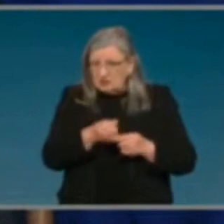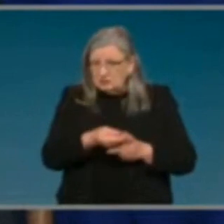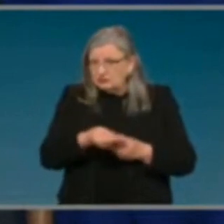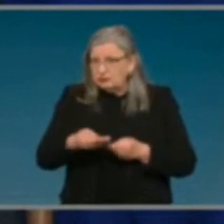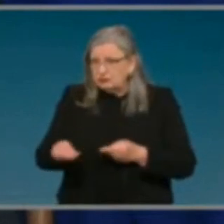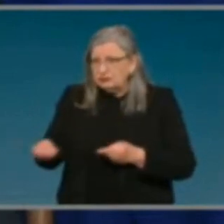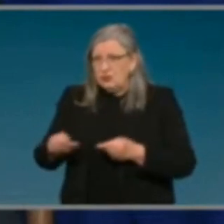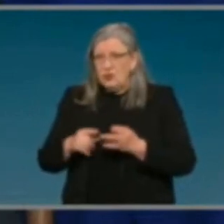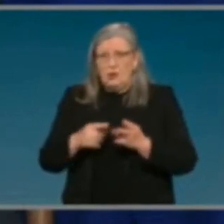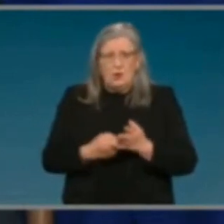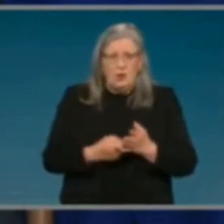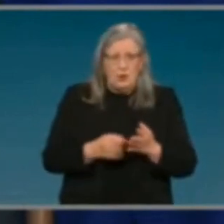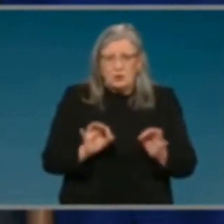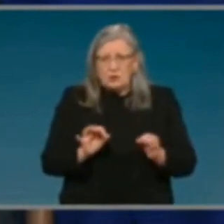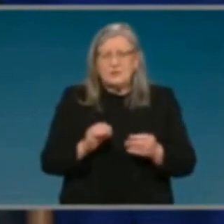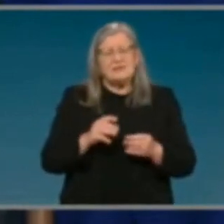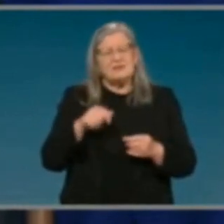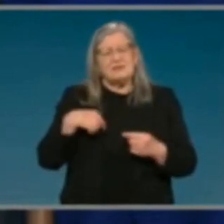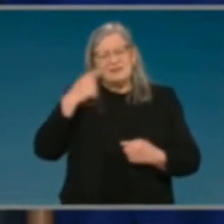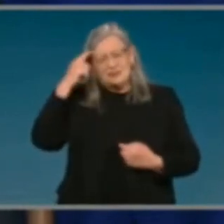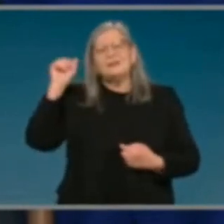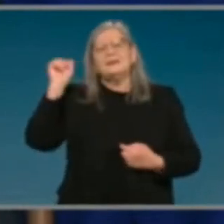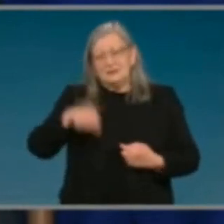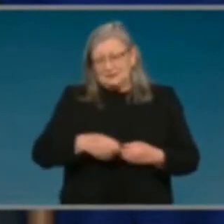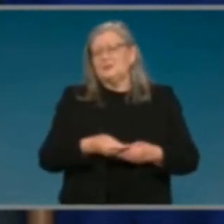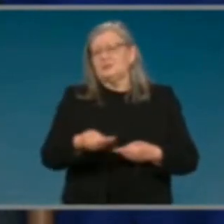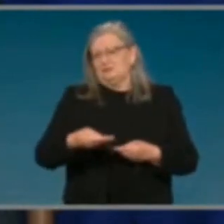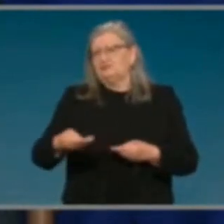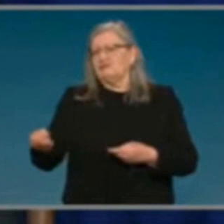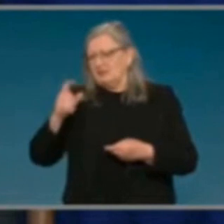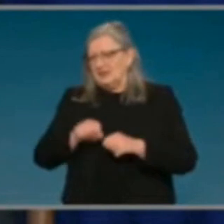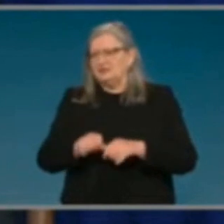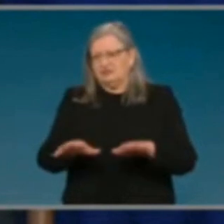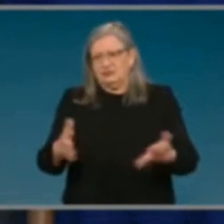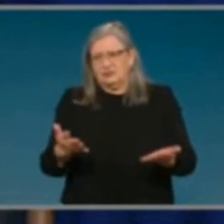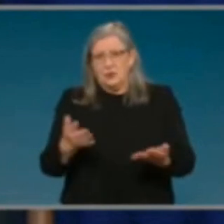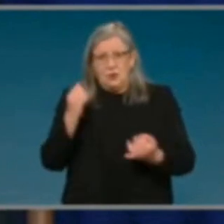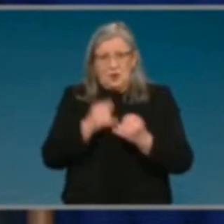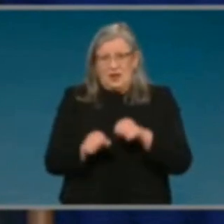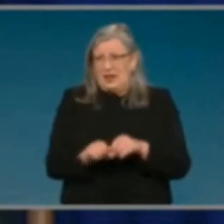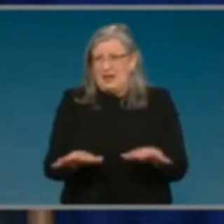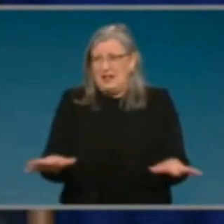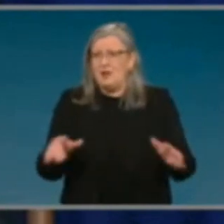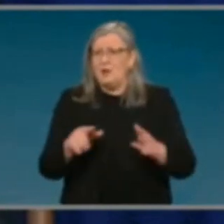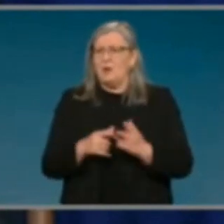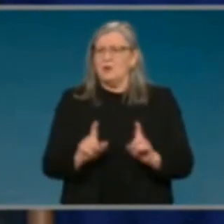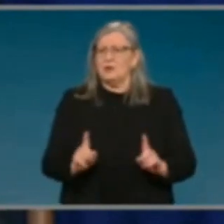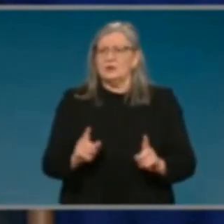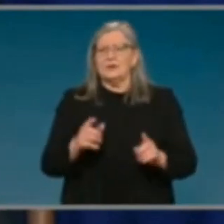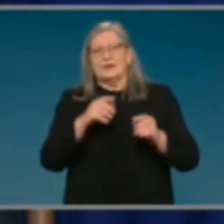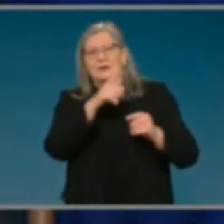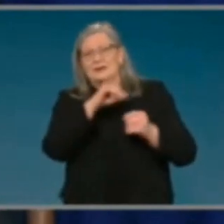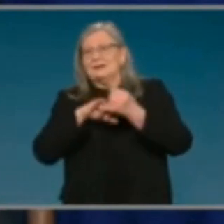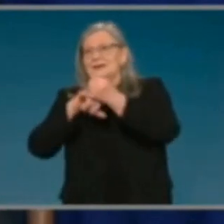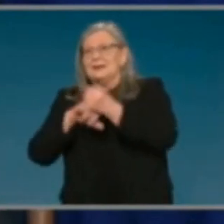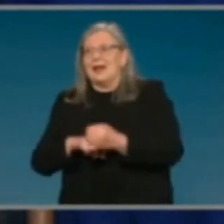other strains? The information from South Africa is that it has replaced Delta as the major, possibly the only